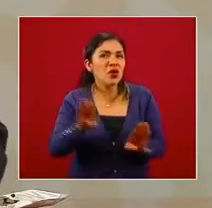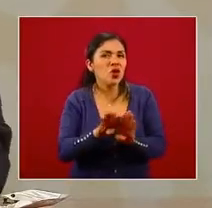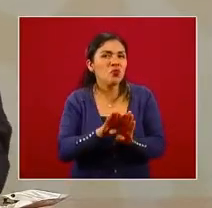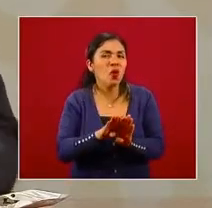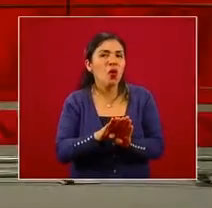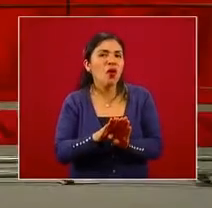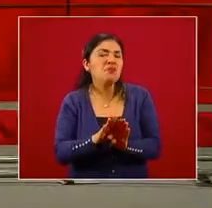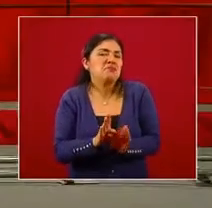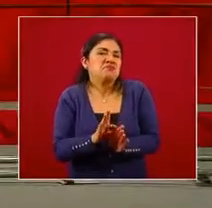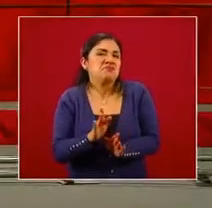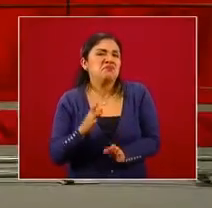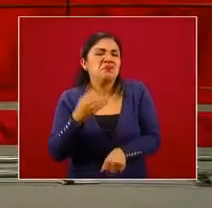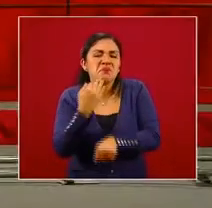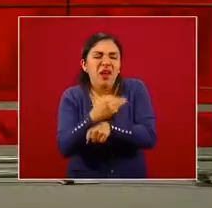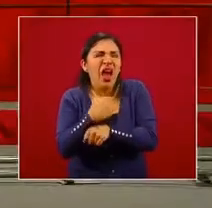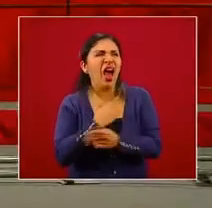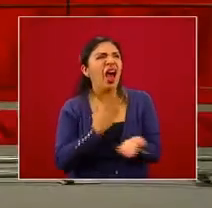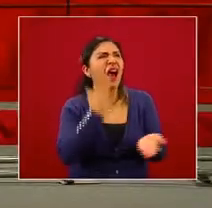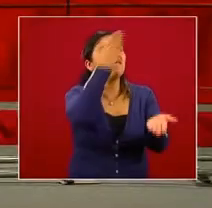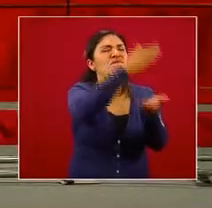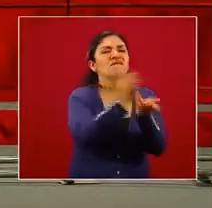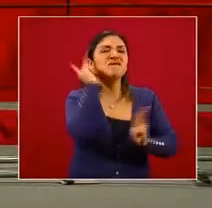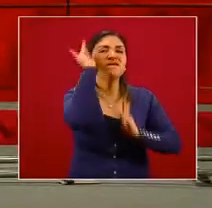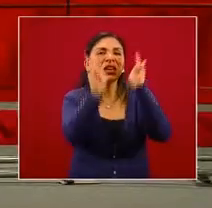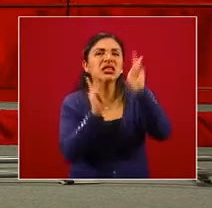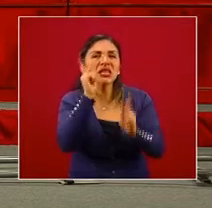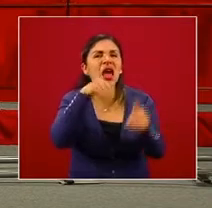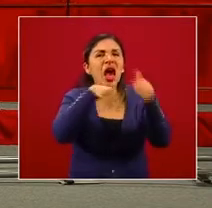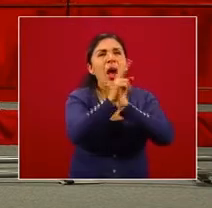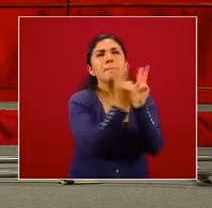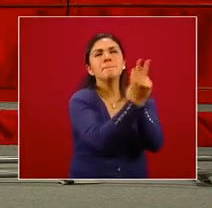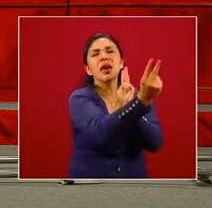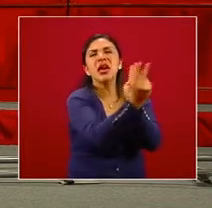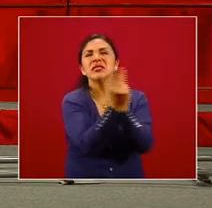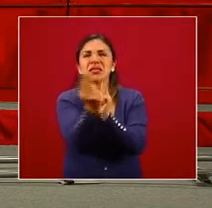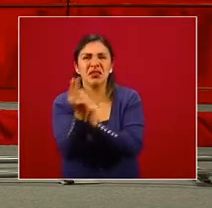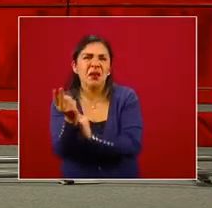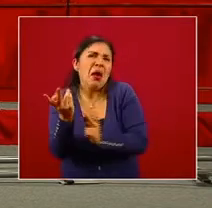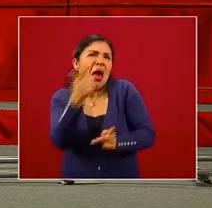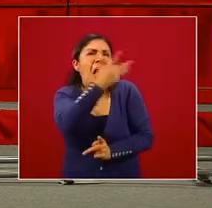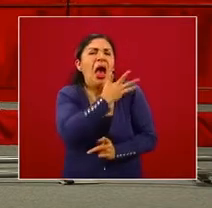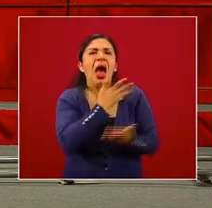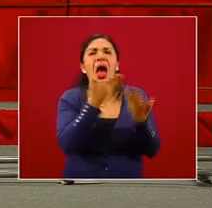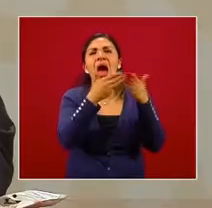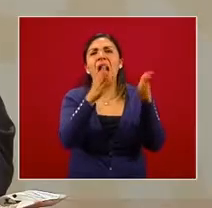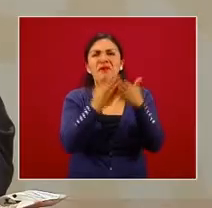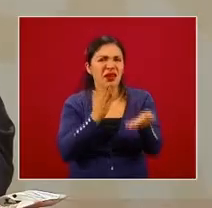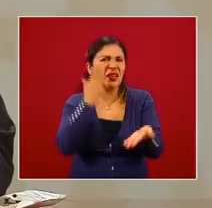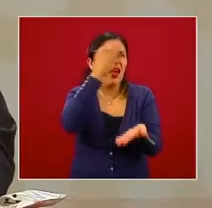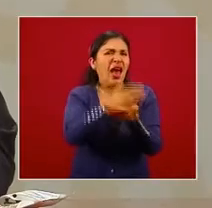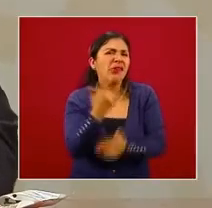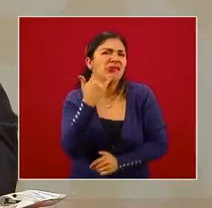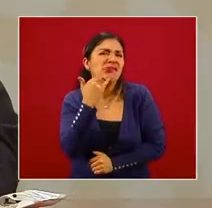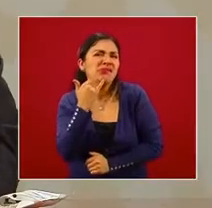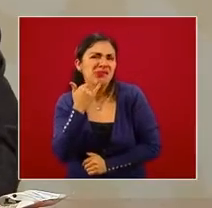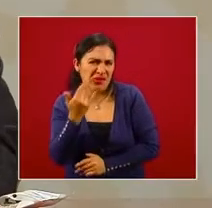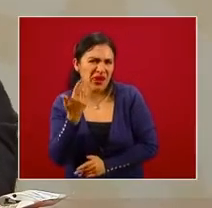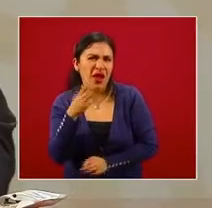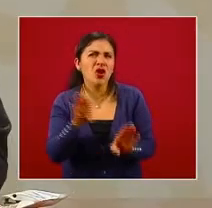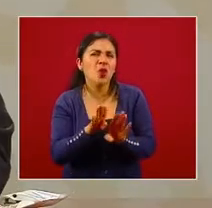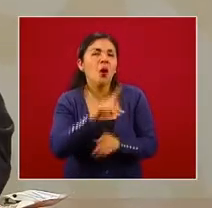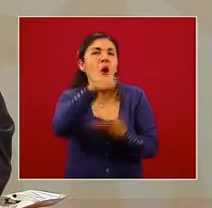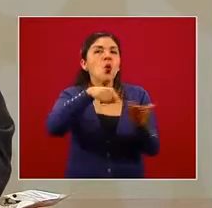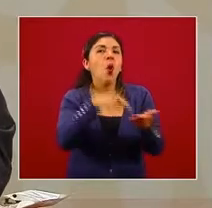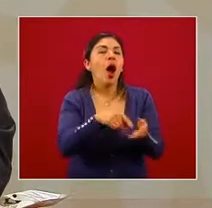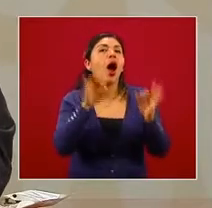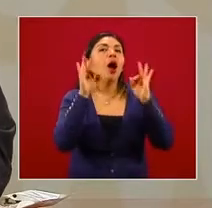be people who are traveling, even temporary, to these municipalities of hope or ones that are surrounding